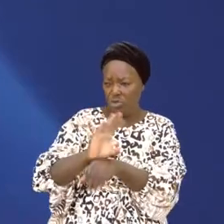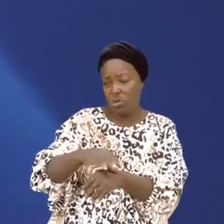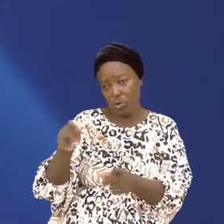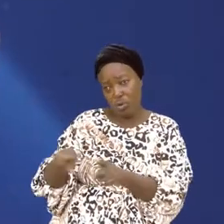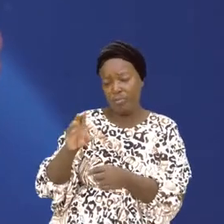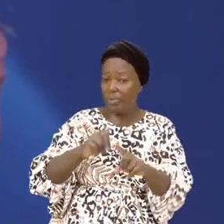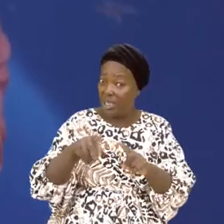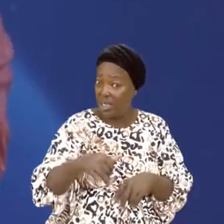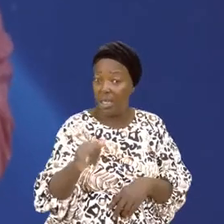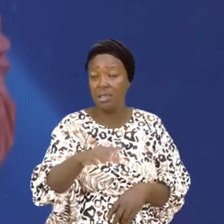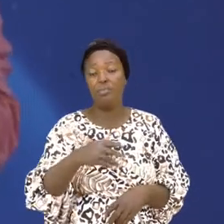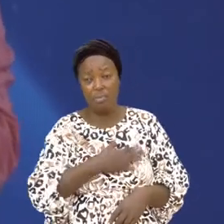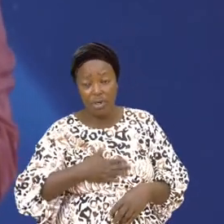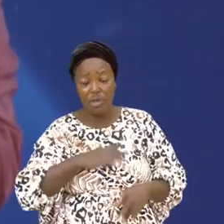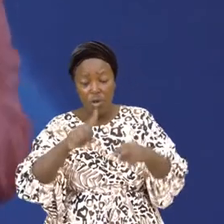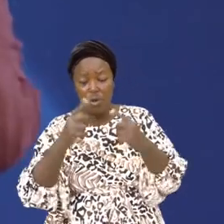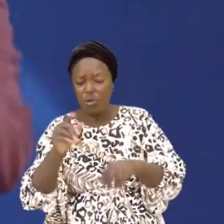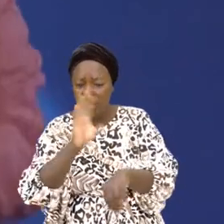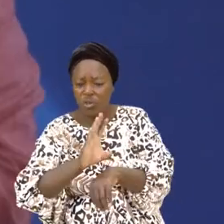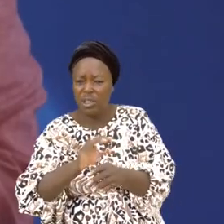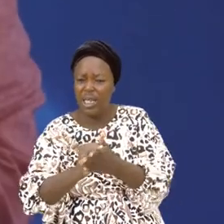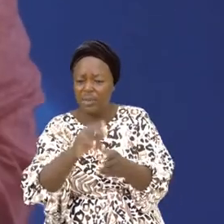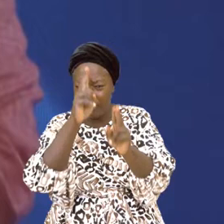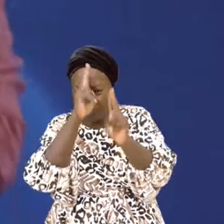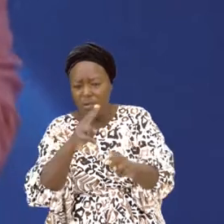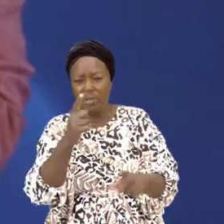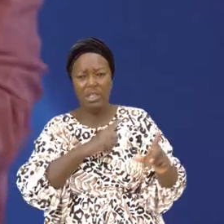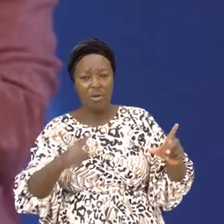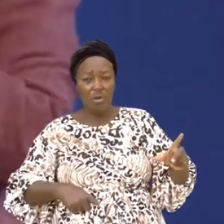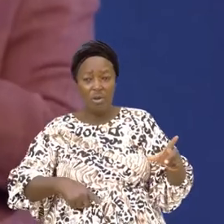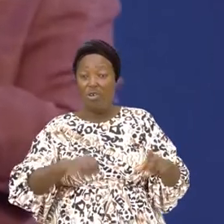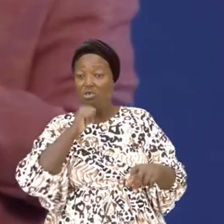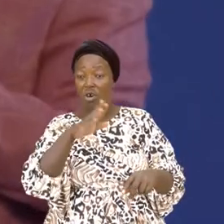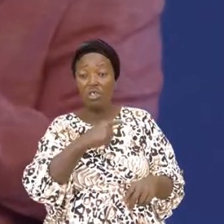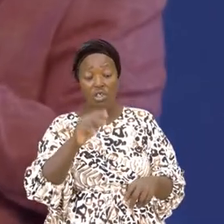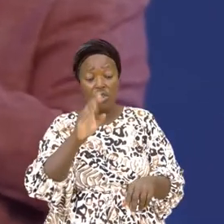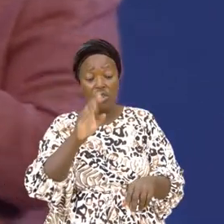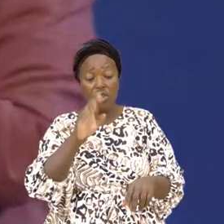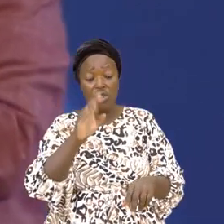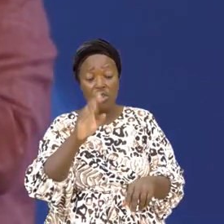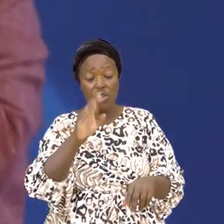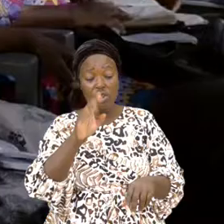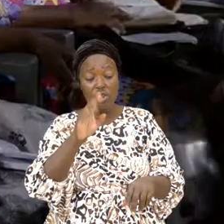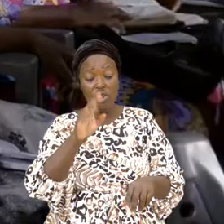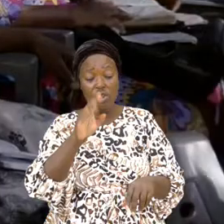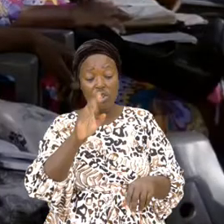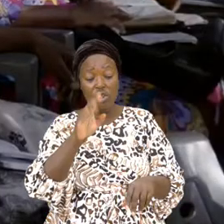churches. Get to a church that honors the Lord. Instruction will always come to